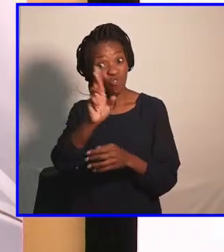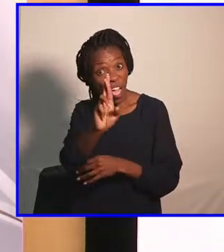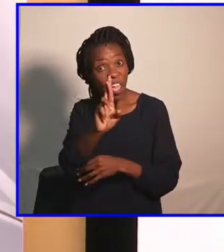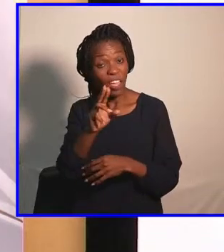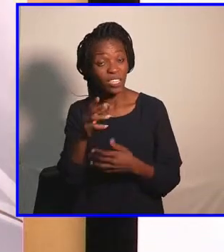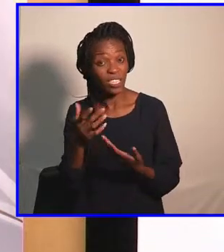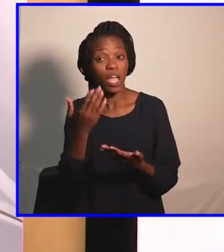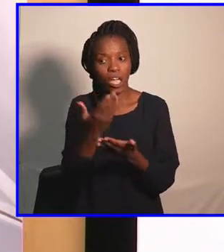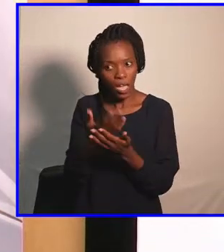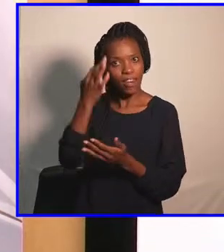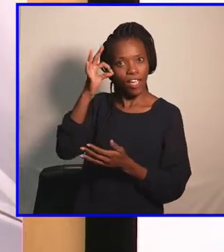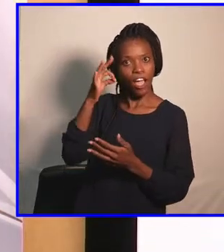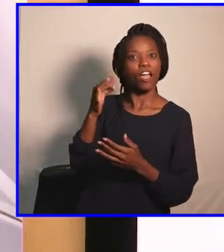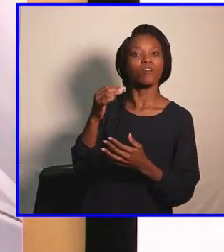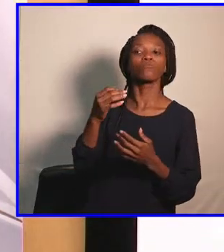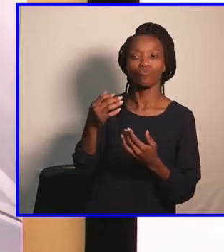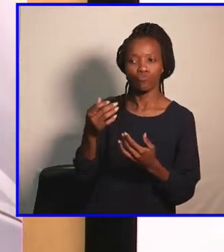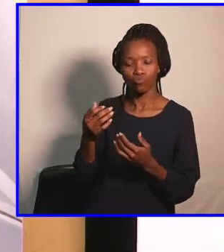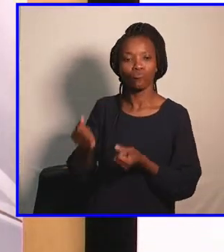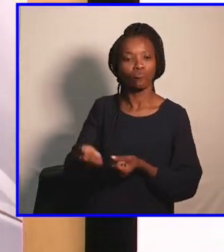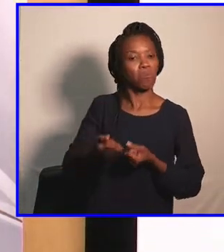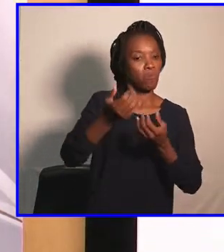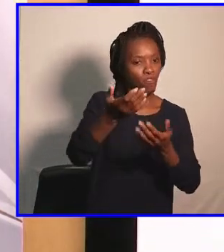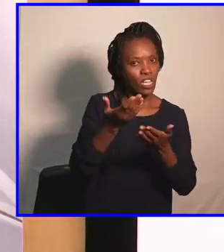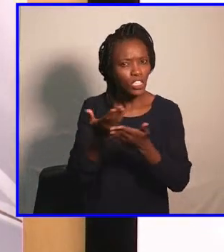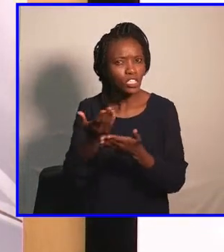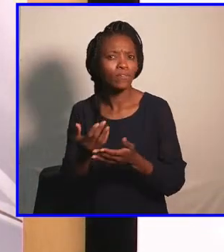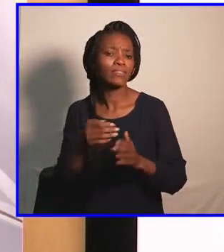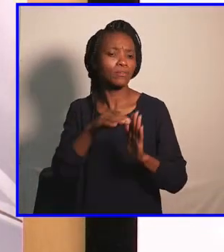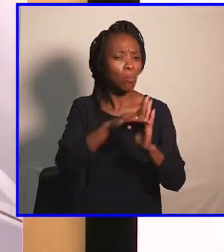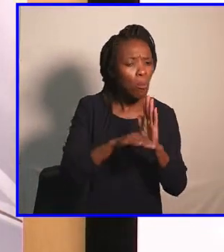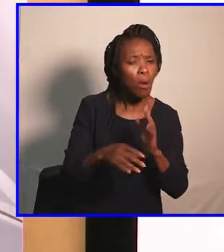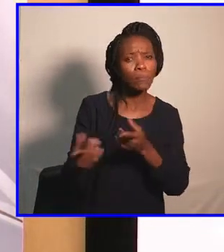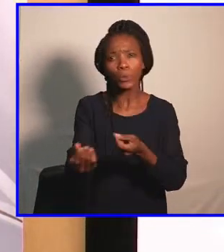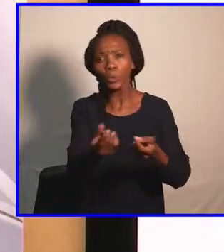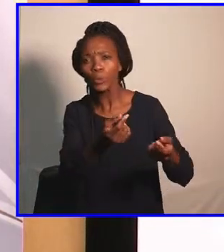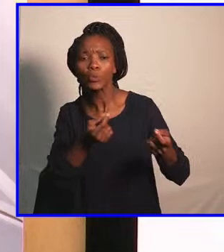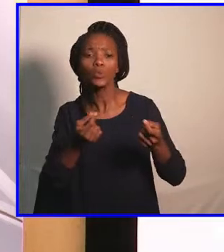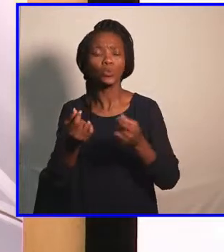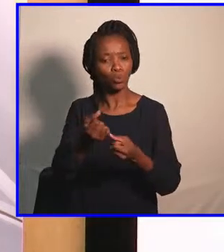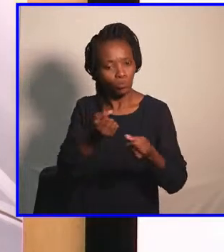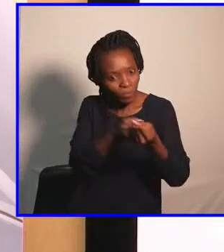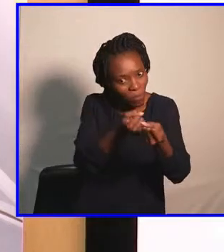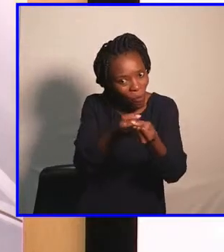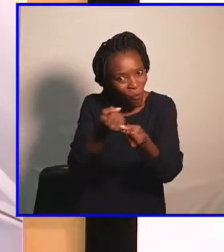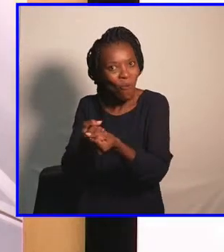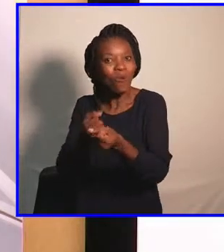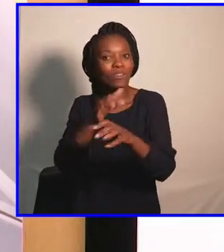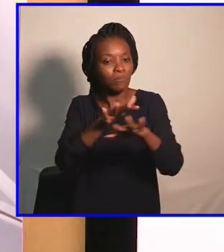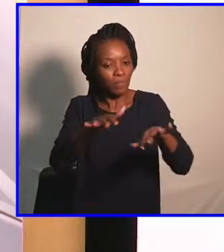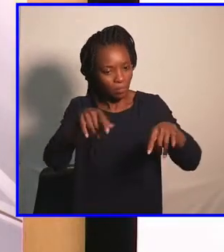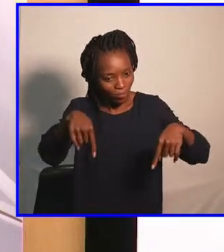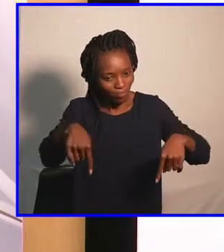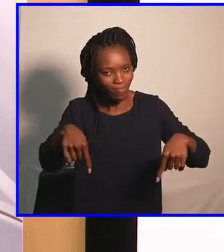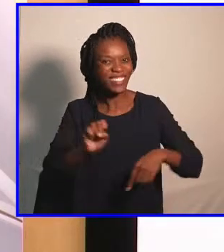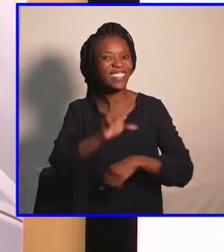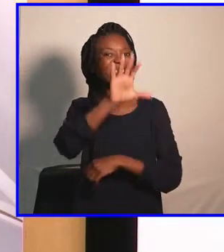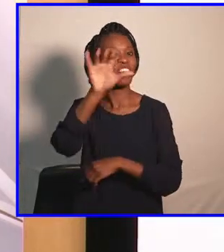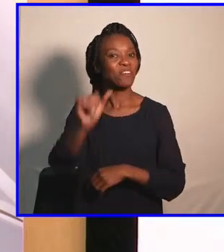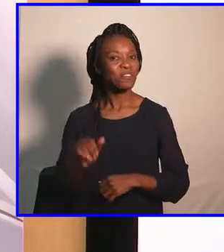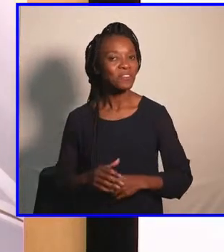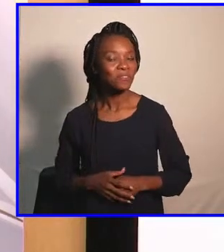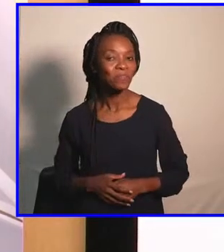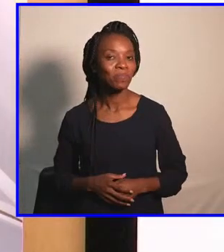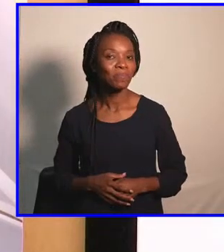provide, to fund various programs that have supported the lives of many South